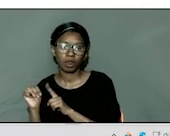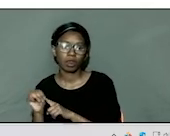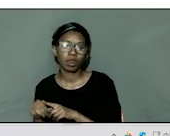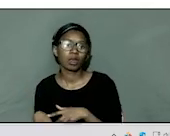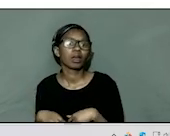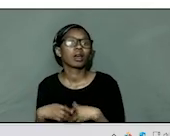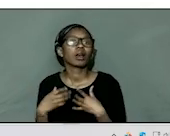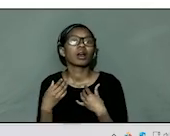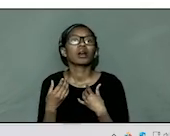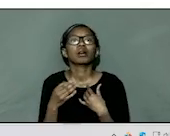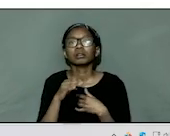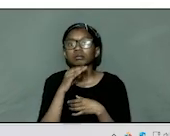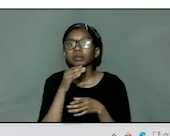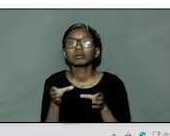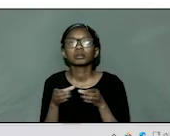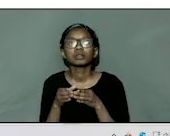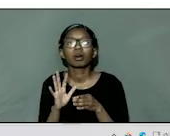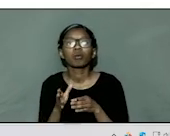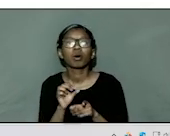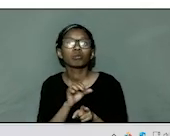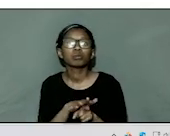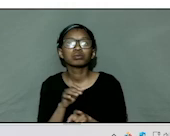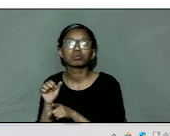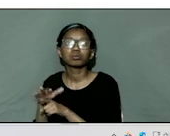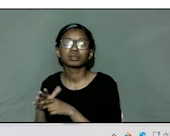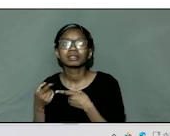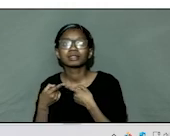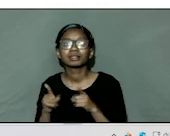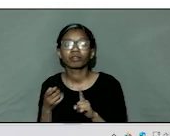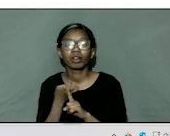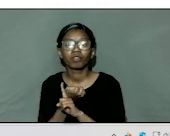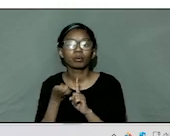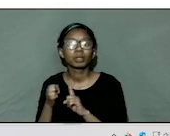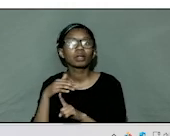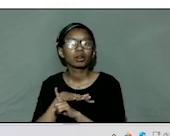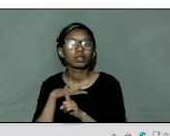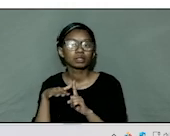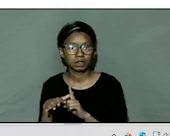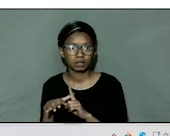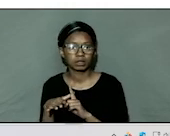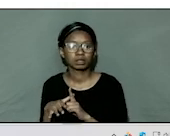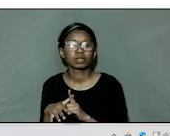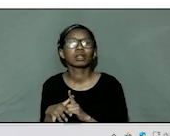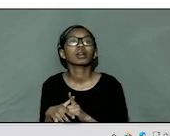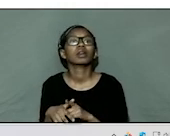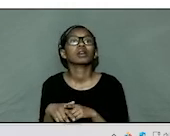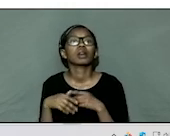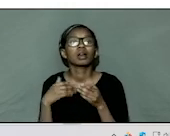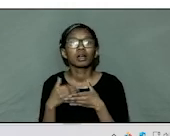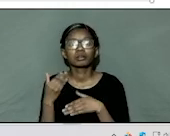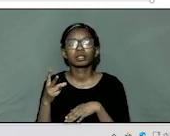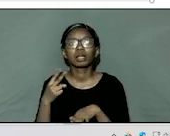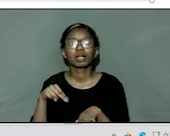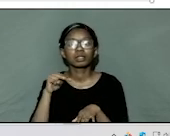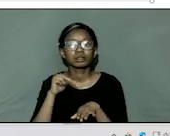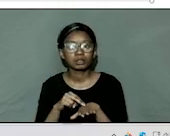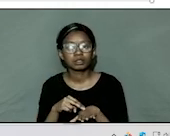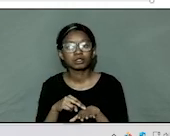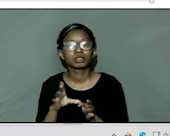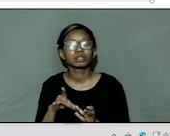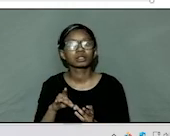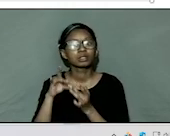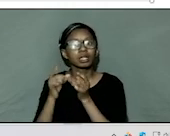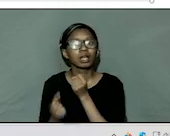population will be exposed to different environmental conditions on both sides. Then natural selection occurs how?